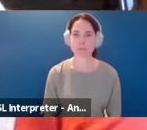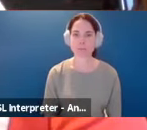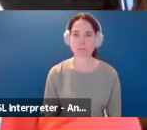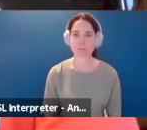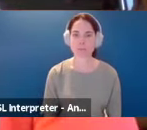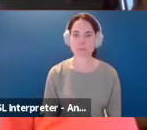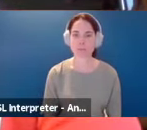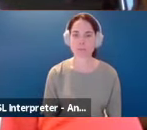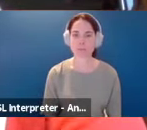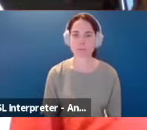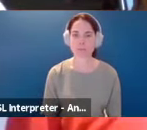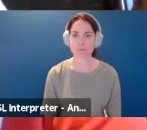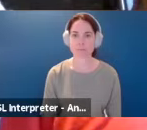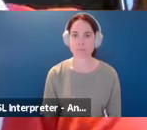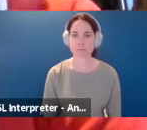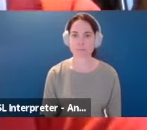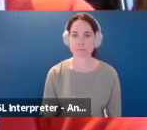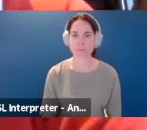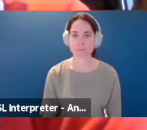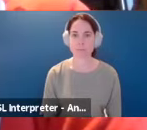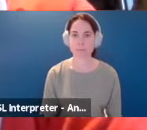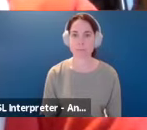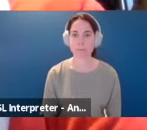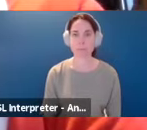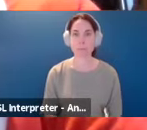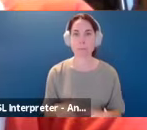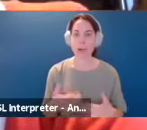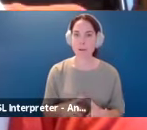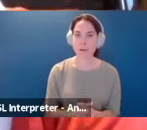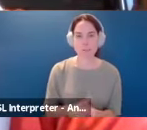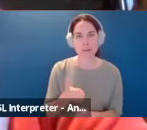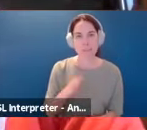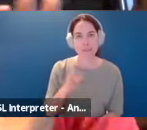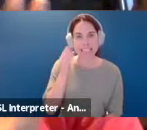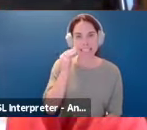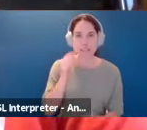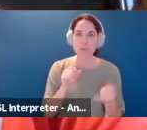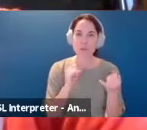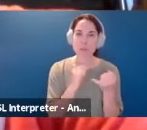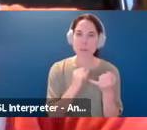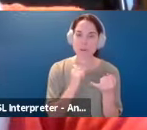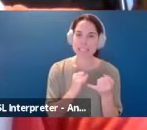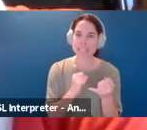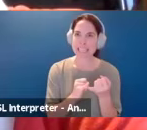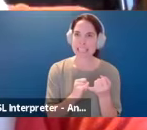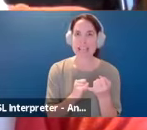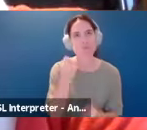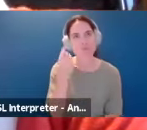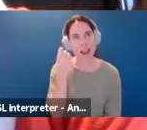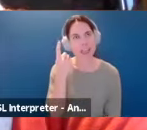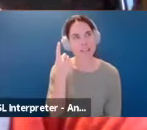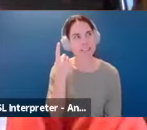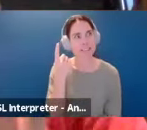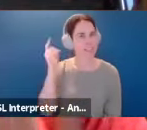so just um after listening to sabuti that was making me realize something that's been in the back of my mind is that